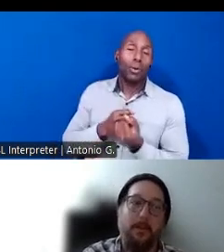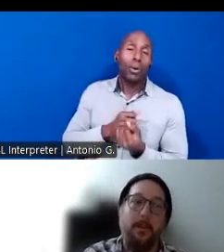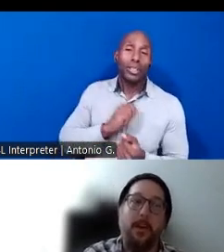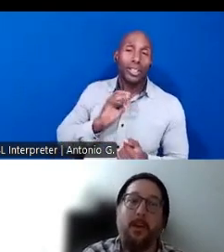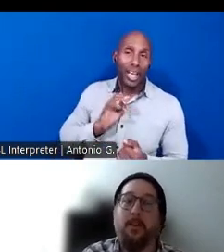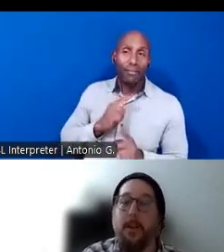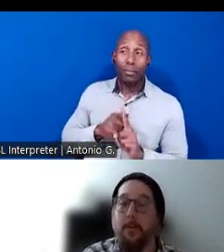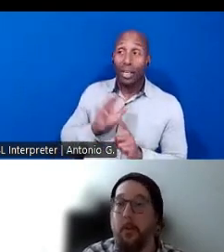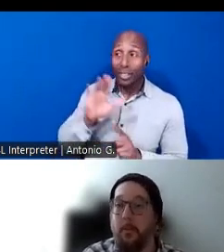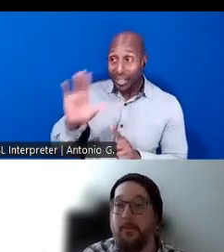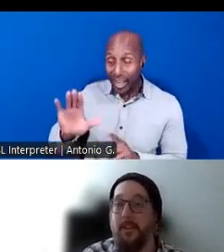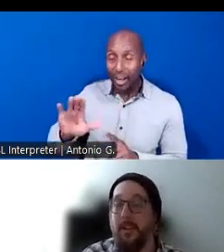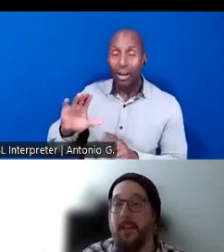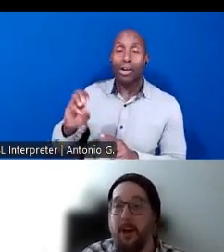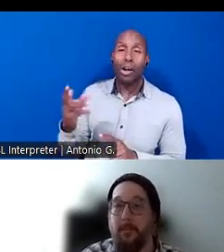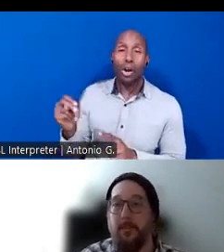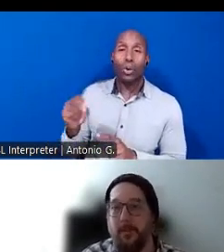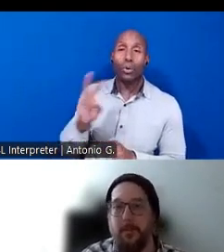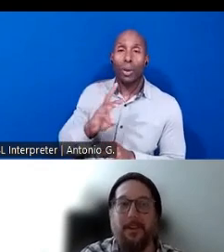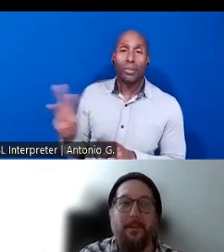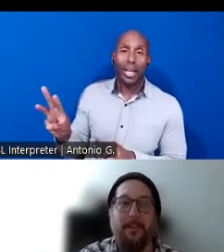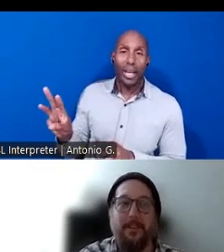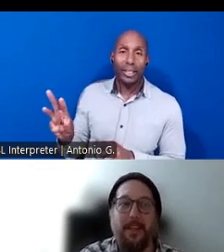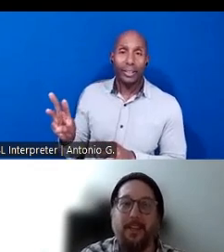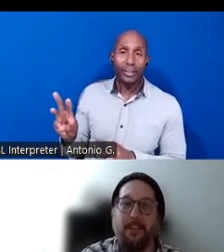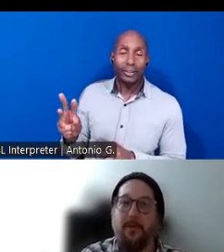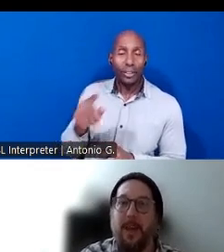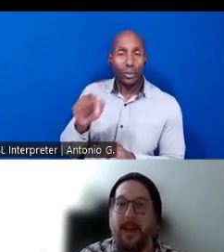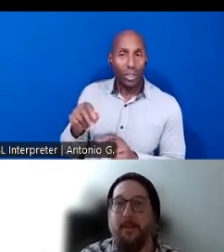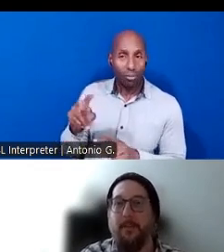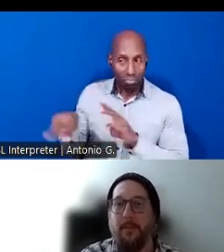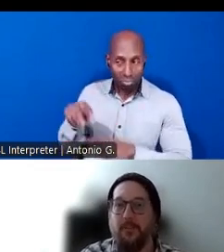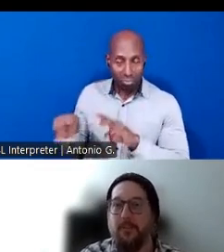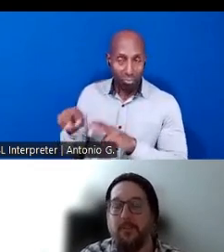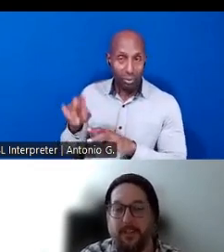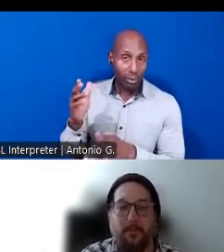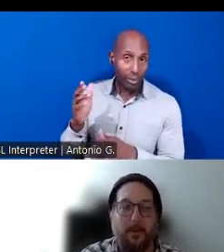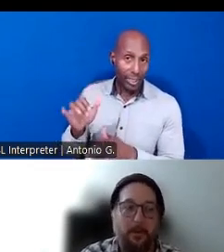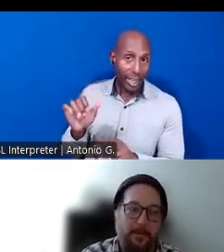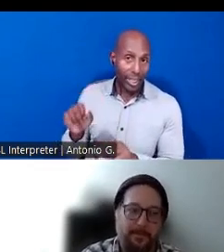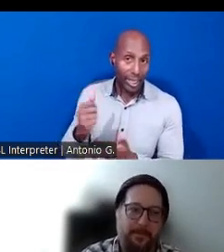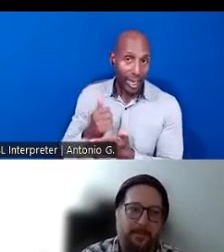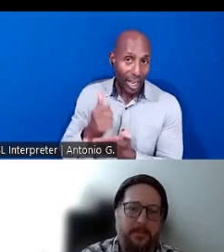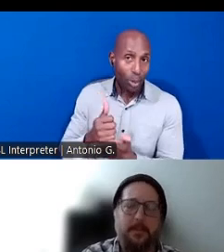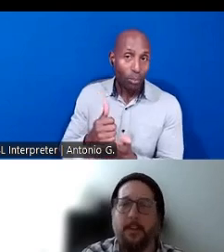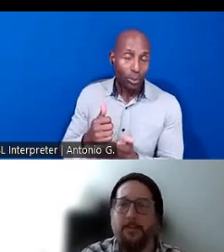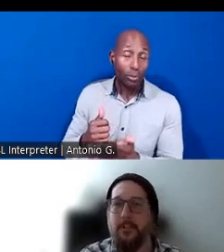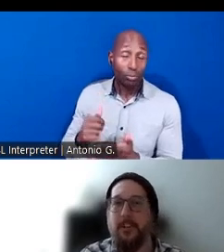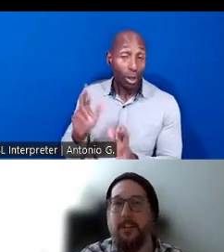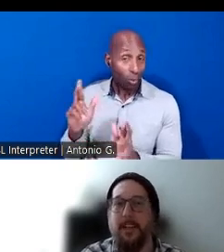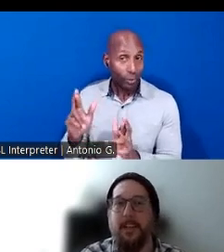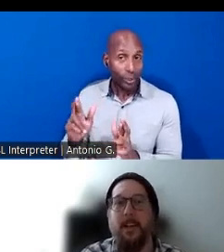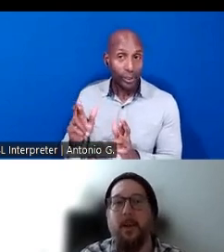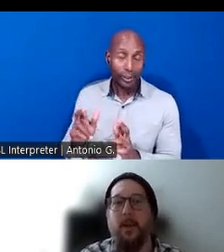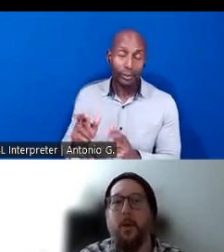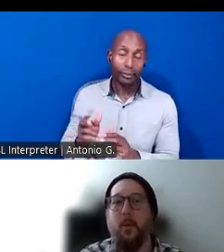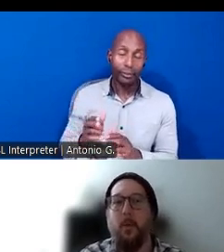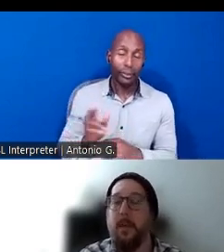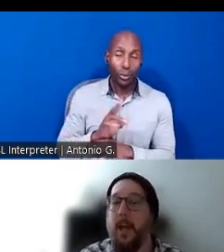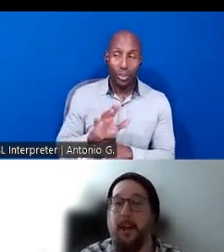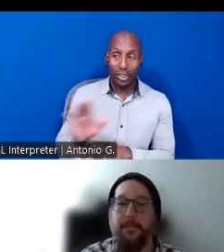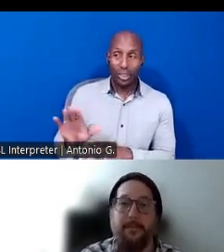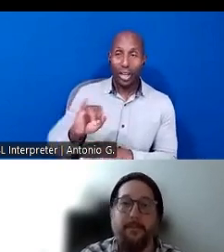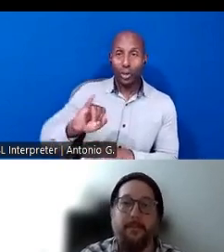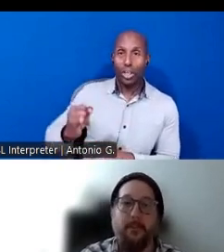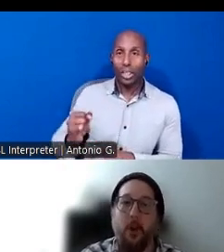read through that will hopefully help you with any issue you have through your Just Grants portal. Unfortunately,